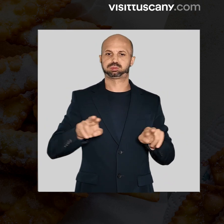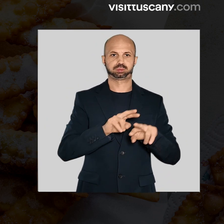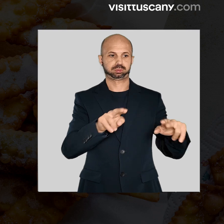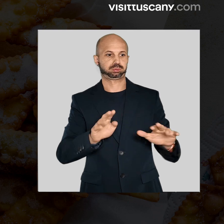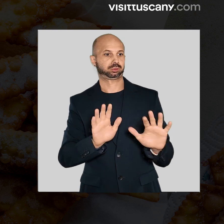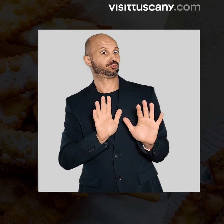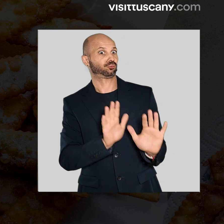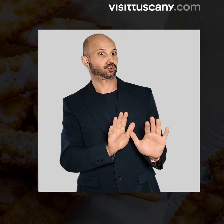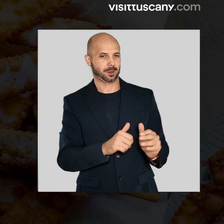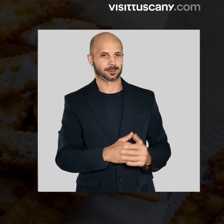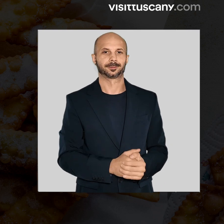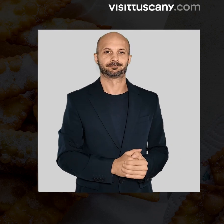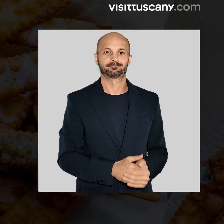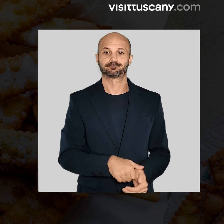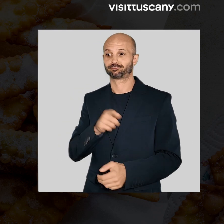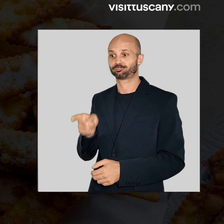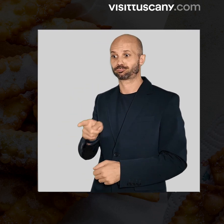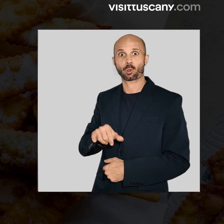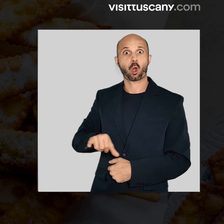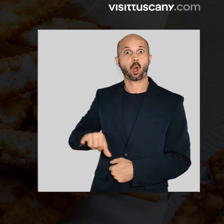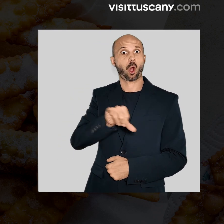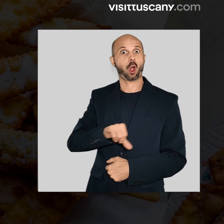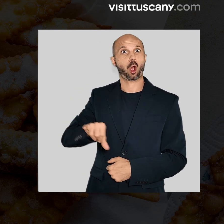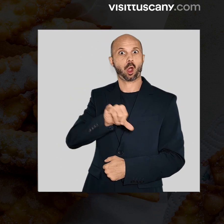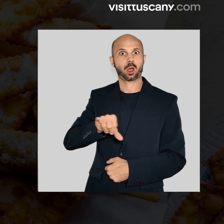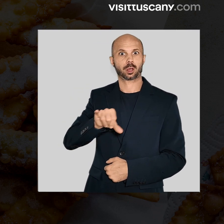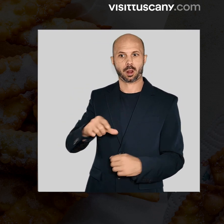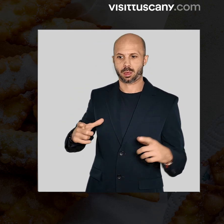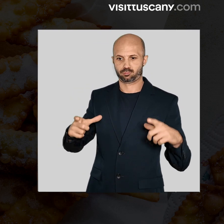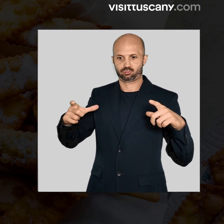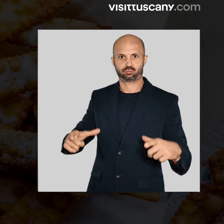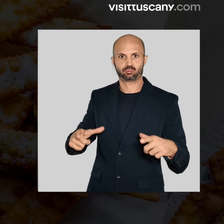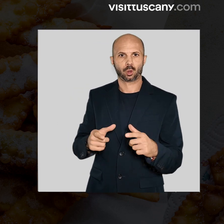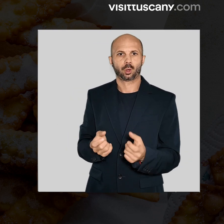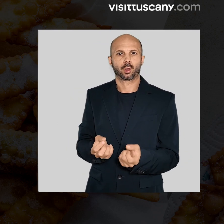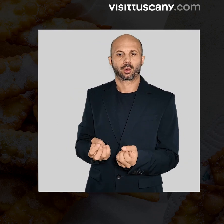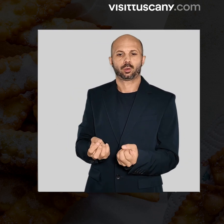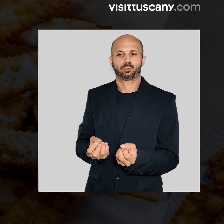Deep fry the cenci in a large pan with hot frying oil.